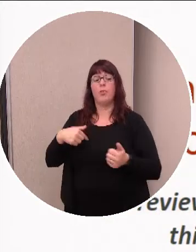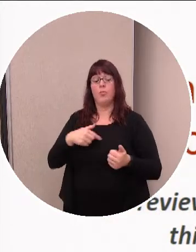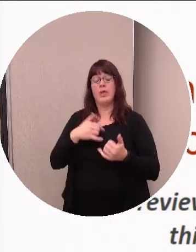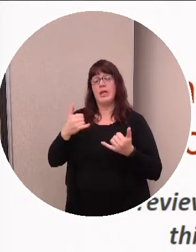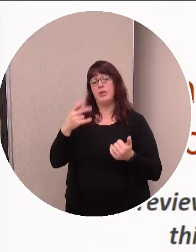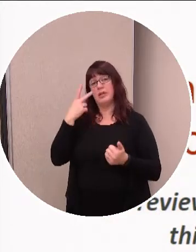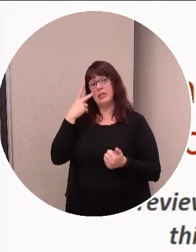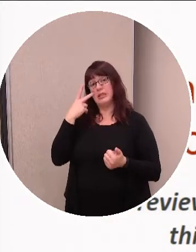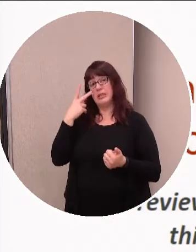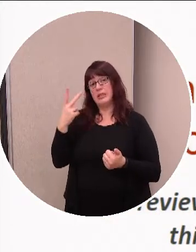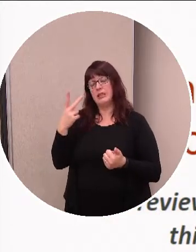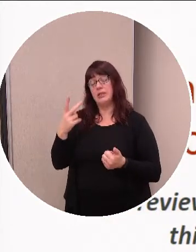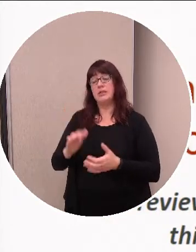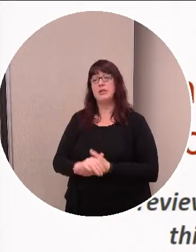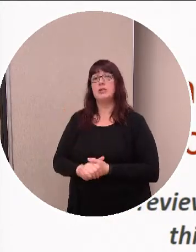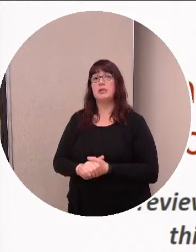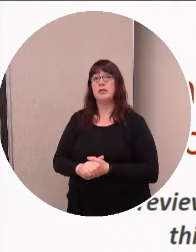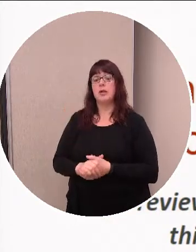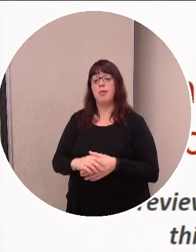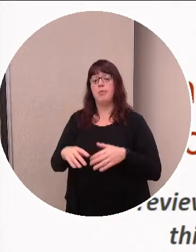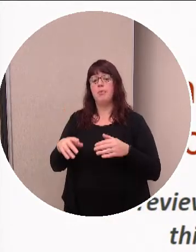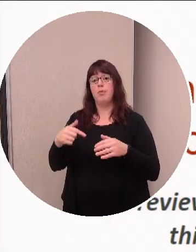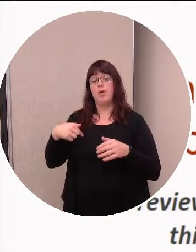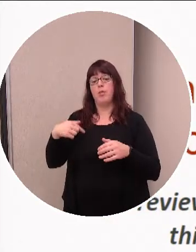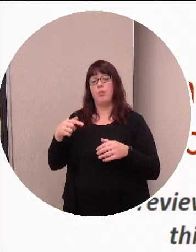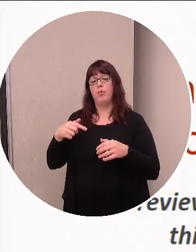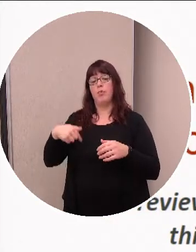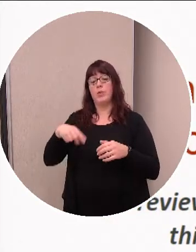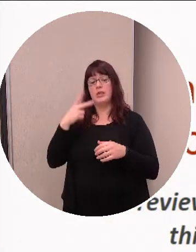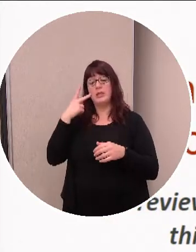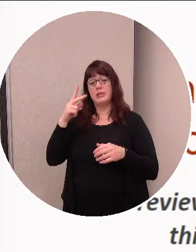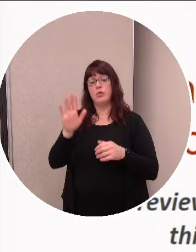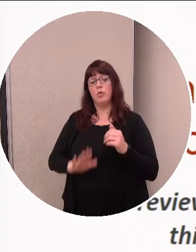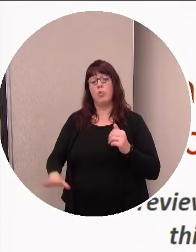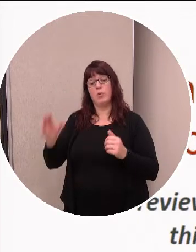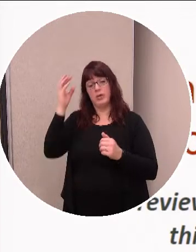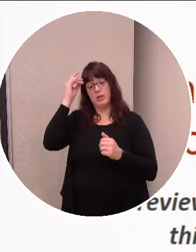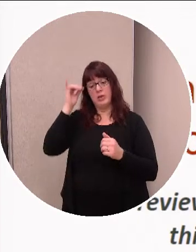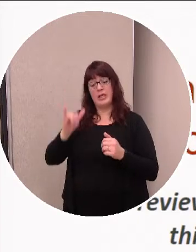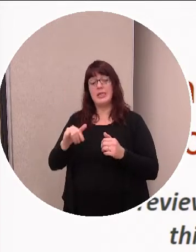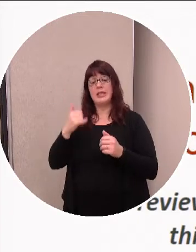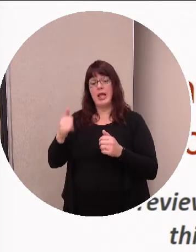see the primary thoughts of this second round of